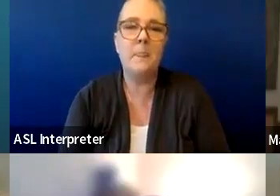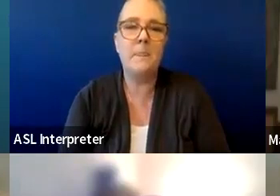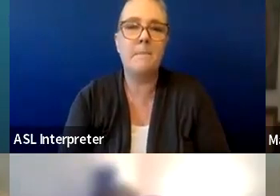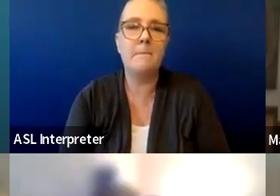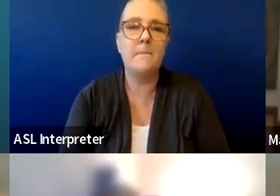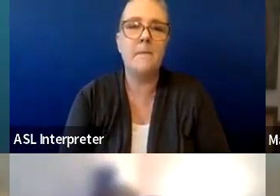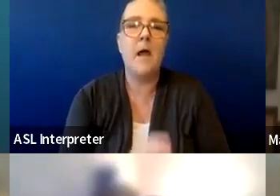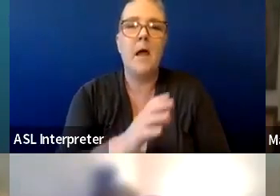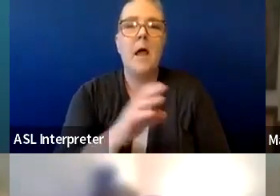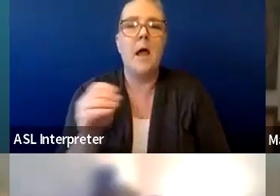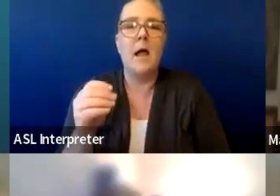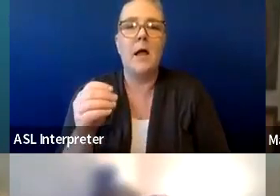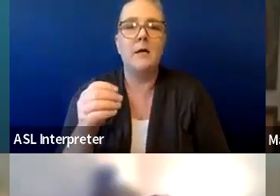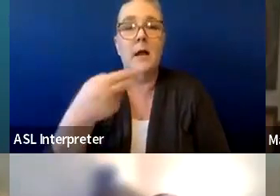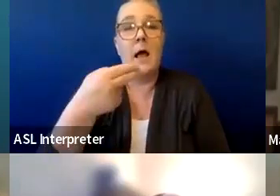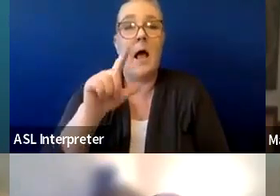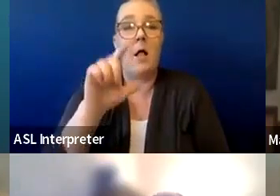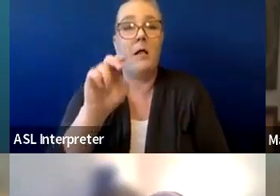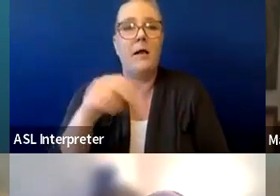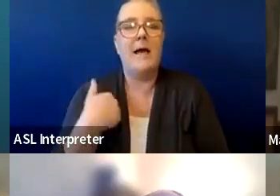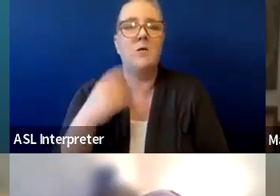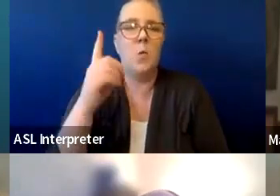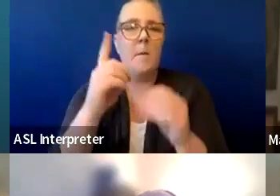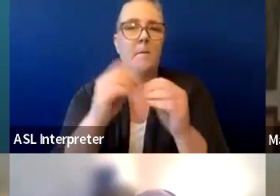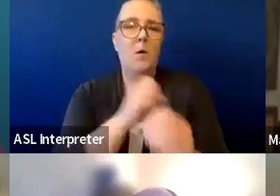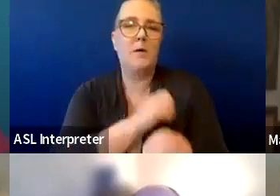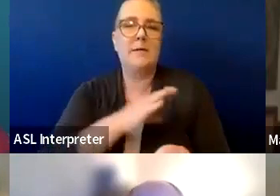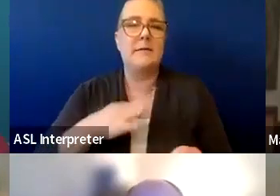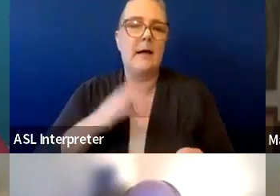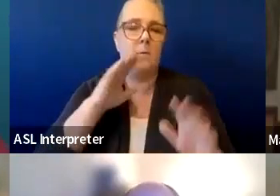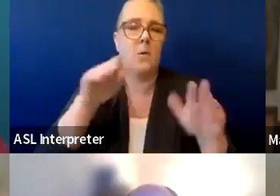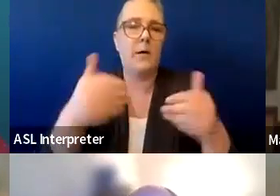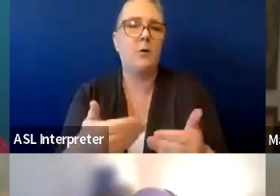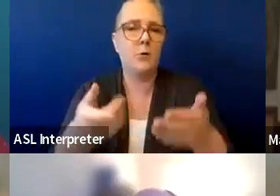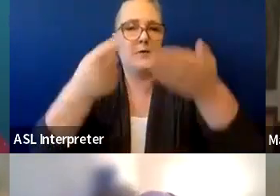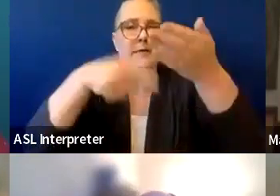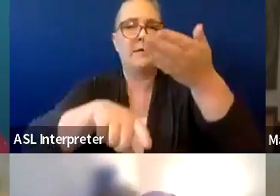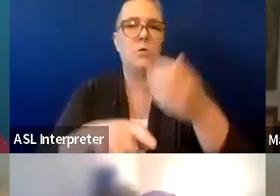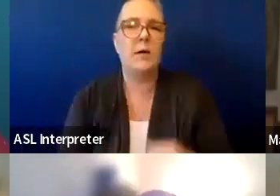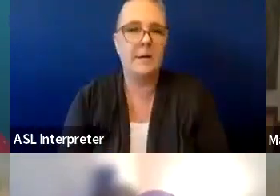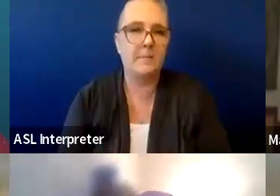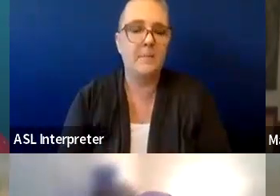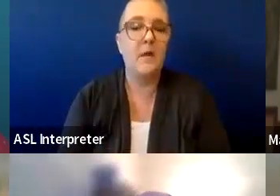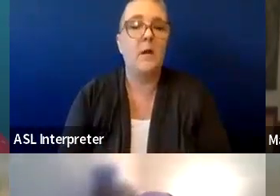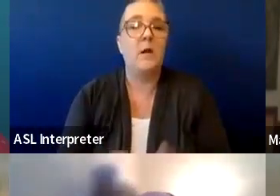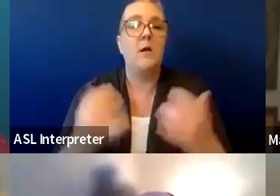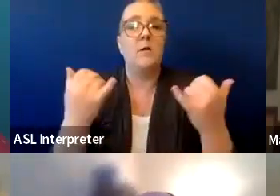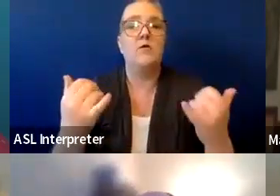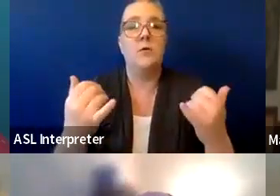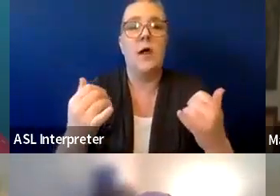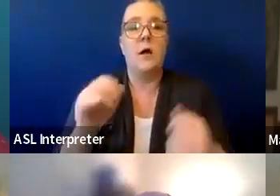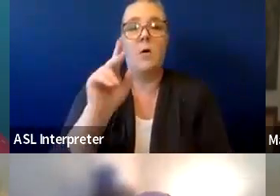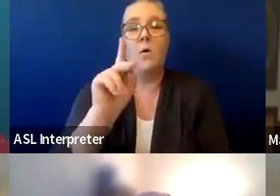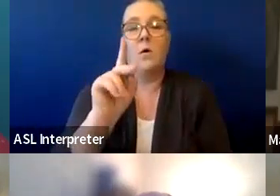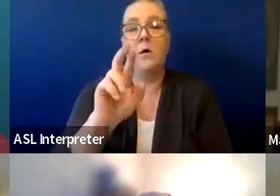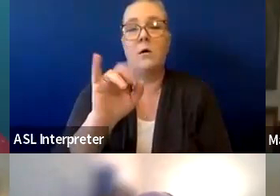Helen's new staff introduced next week. All right. So next on our agenda, we're going to have Ms. Christy Schaefer